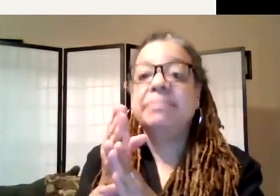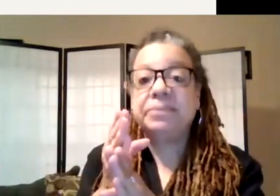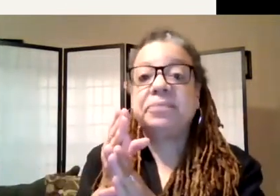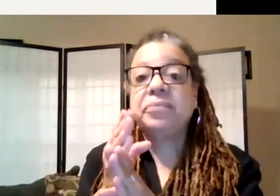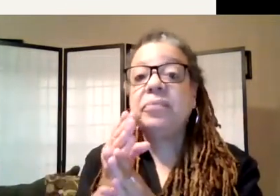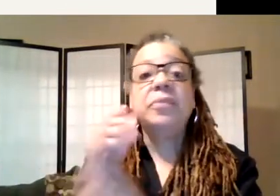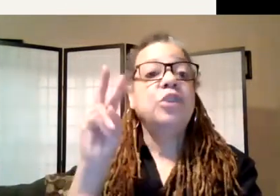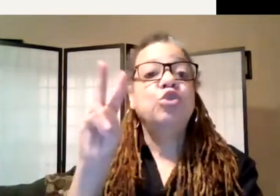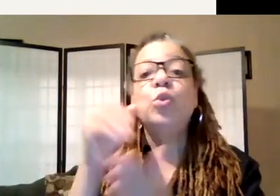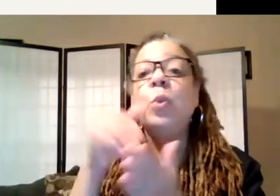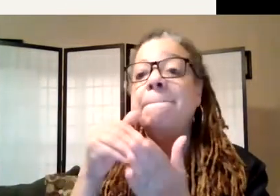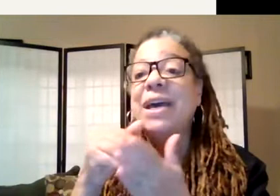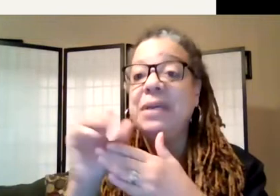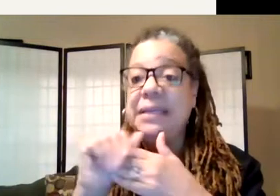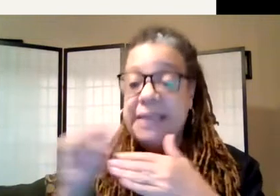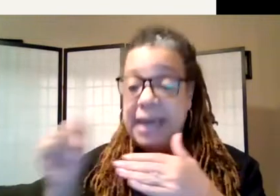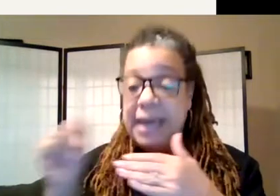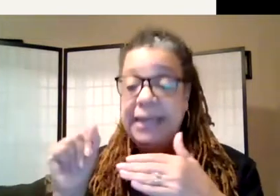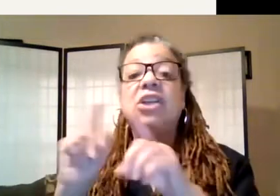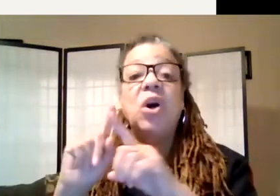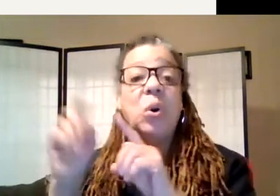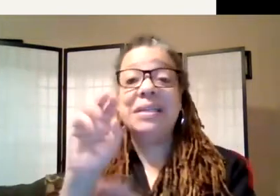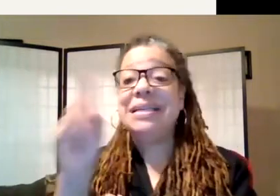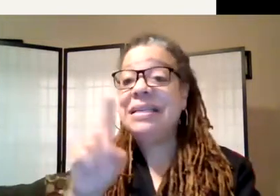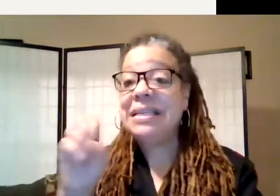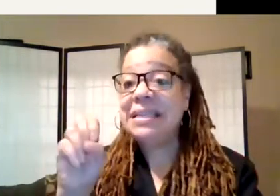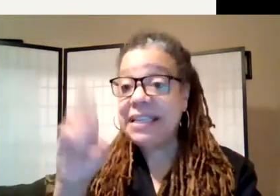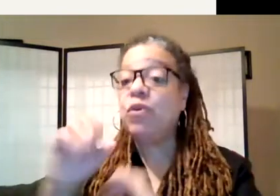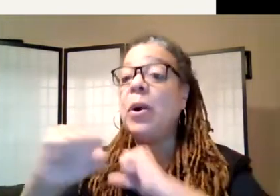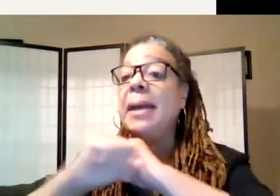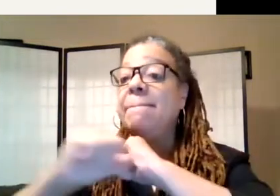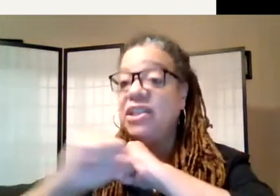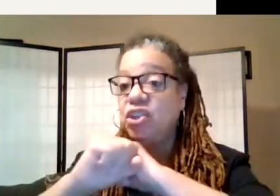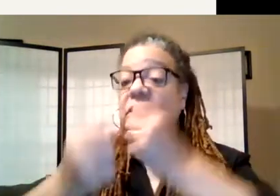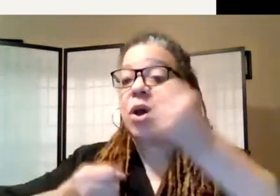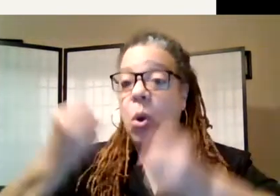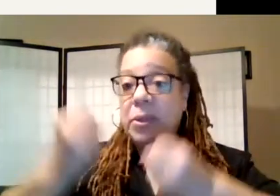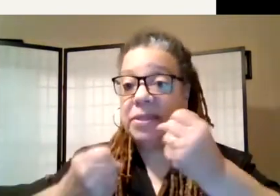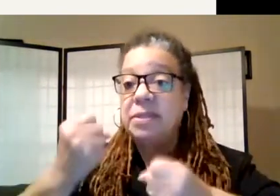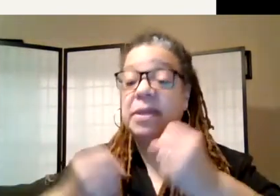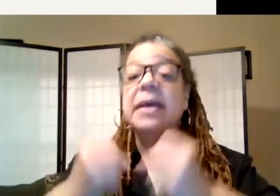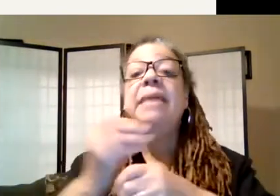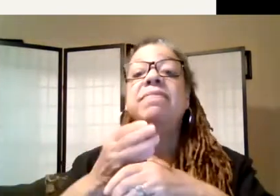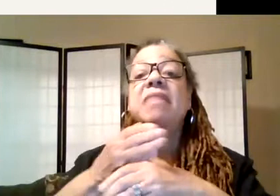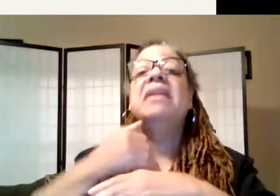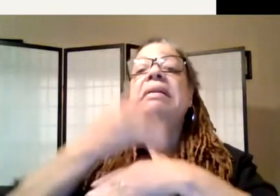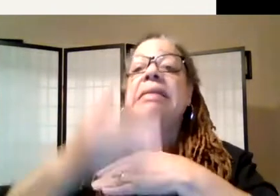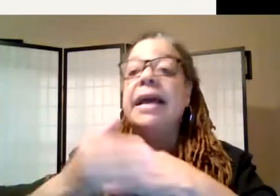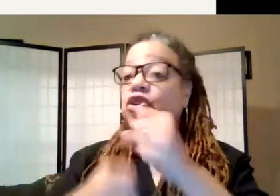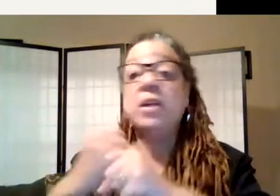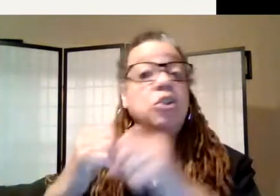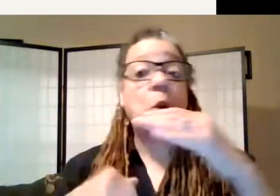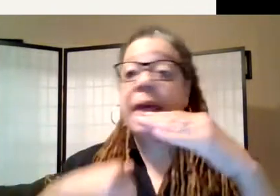$2 billion on medium and heavy duty zero emission vehicles in the first 5 years of the tax. In the following years, there is no cap on